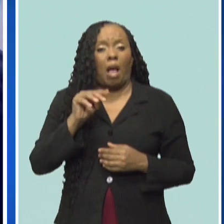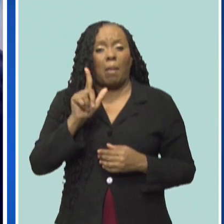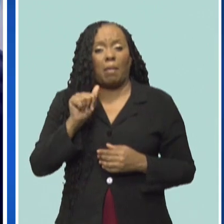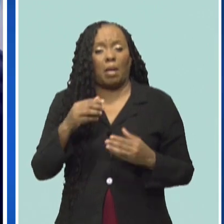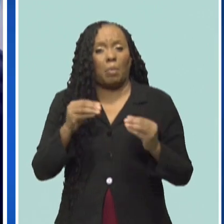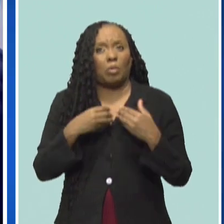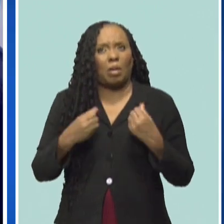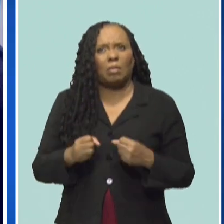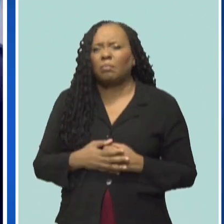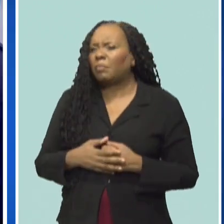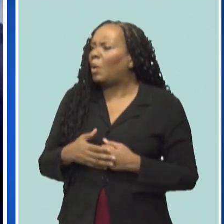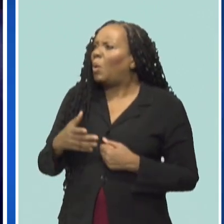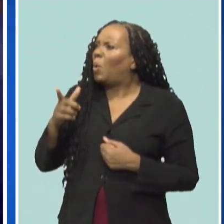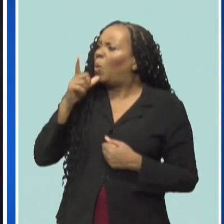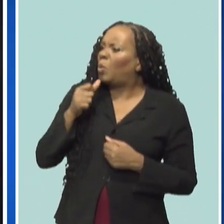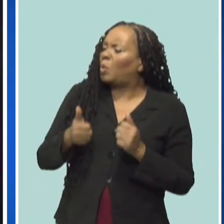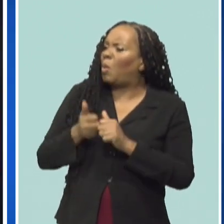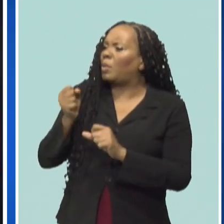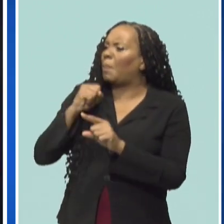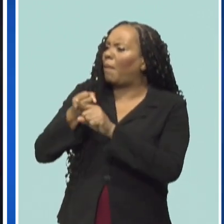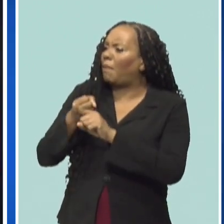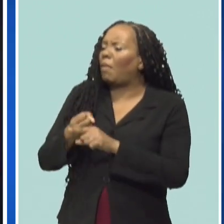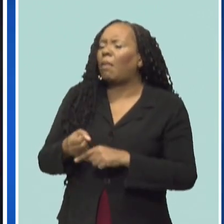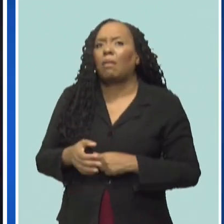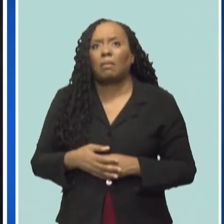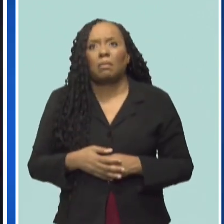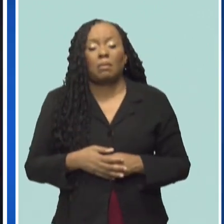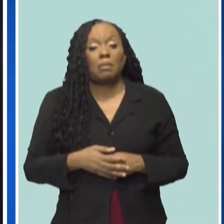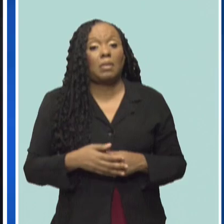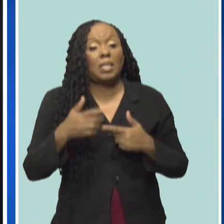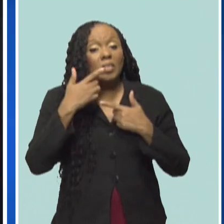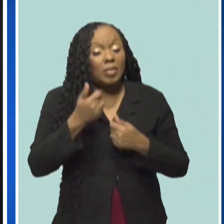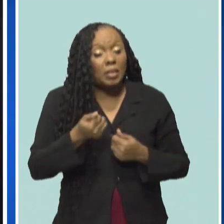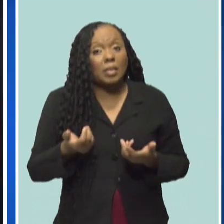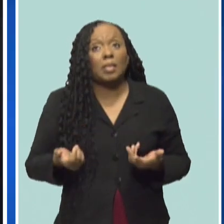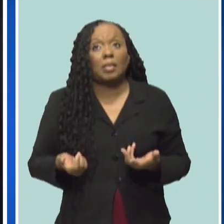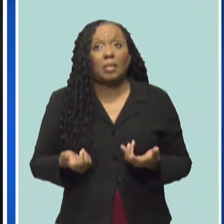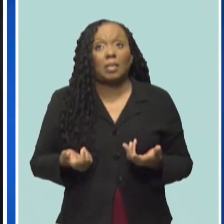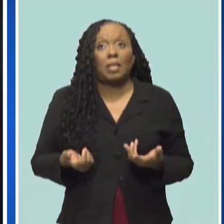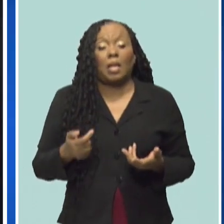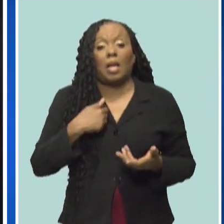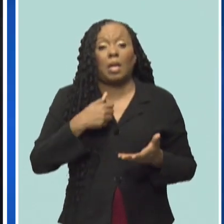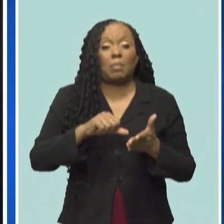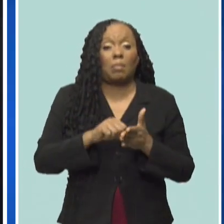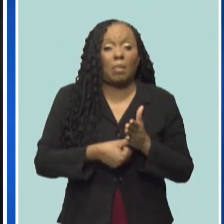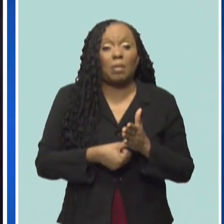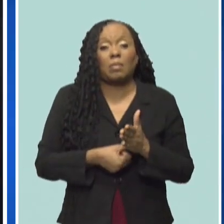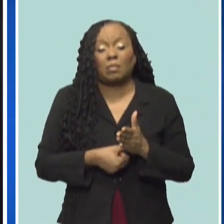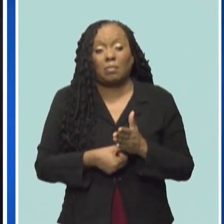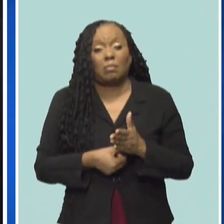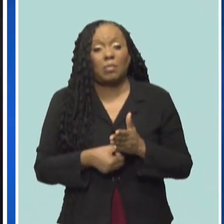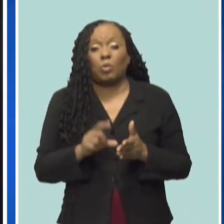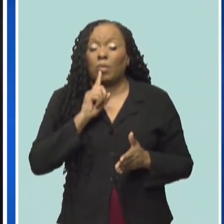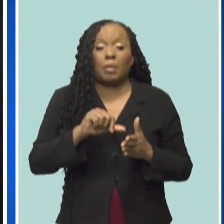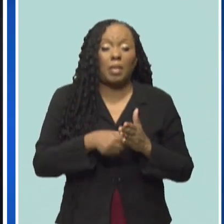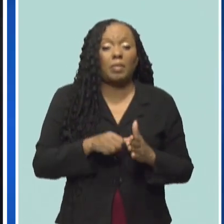you? That's an interesting question, because certainly on the face of it, the candidate I'm impressed more with is Kamala